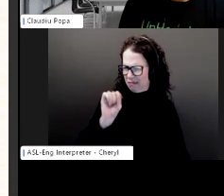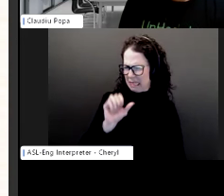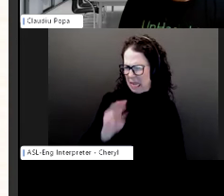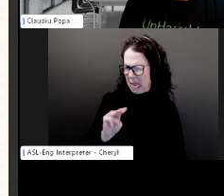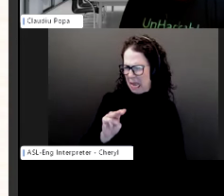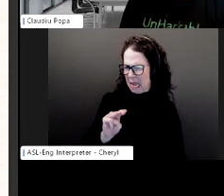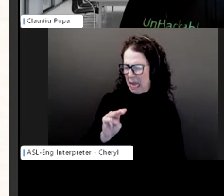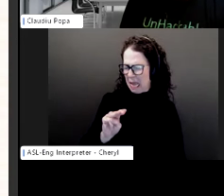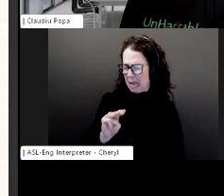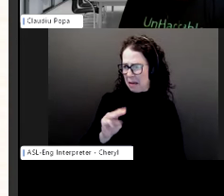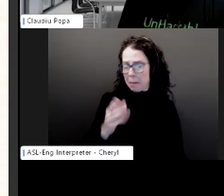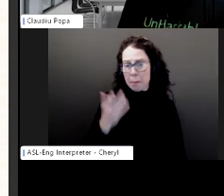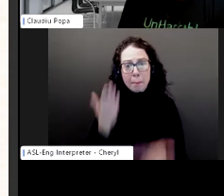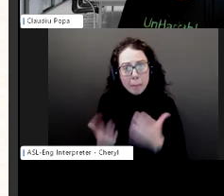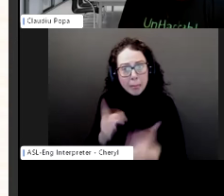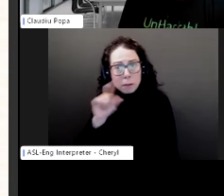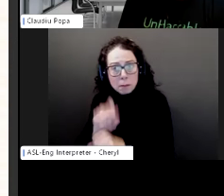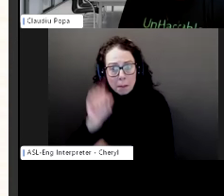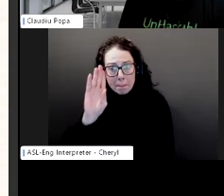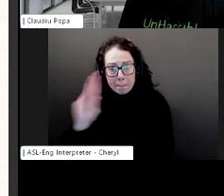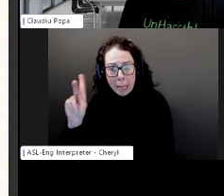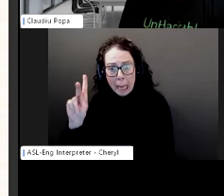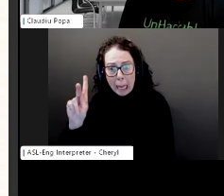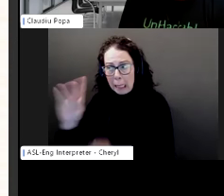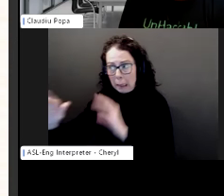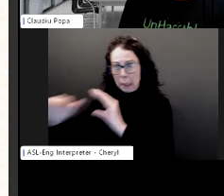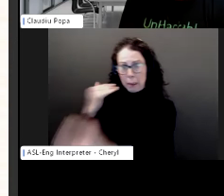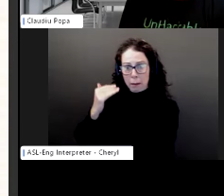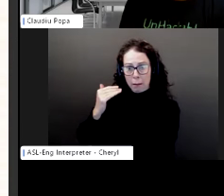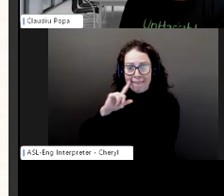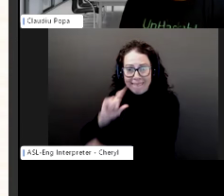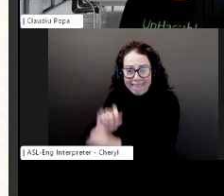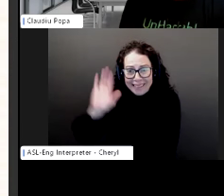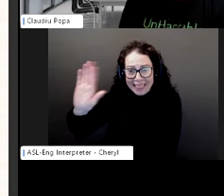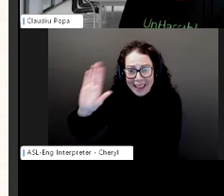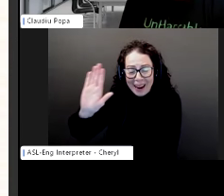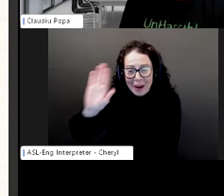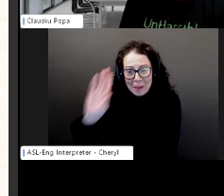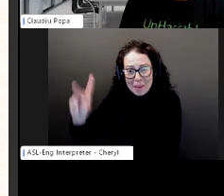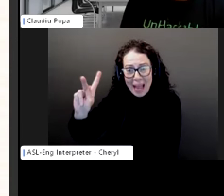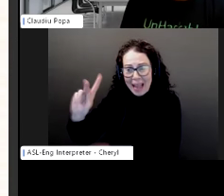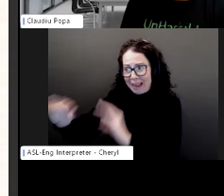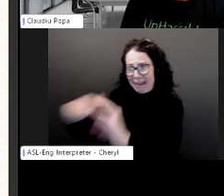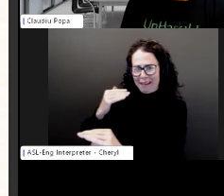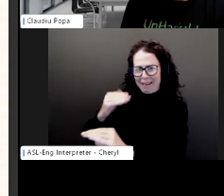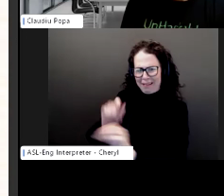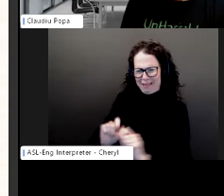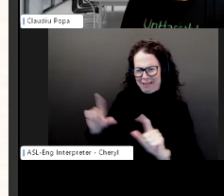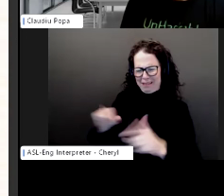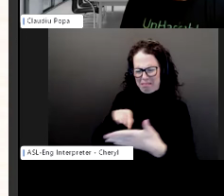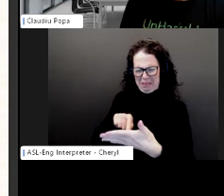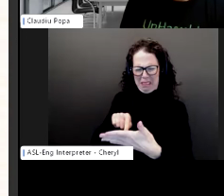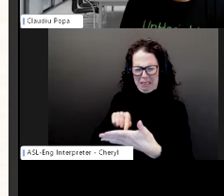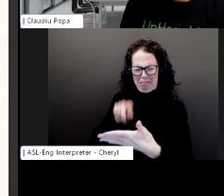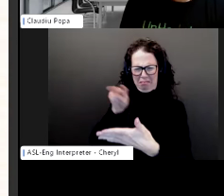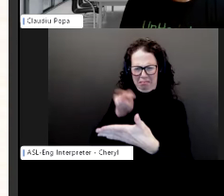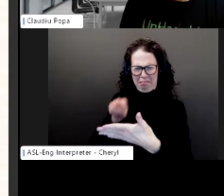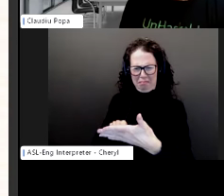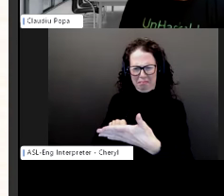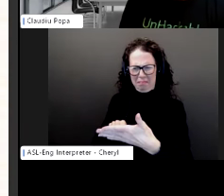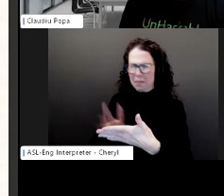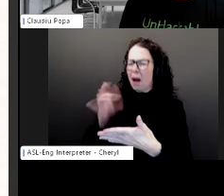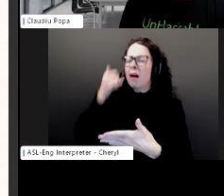own banks that look scammy and are actually official. So I always contact them and I say, who sent